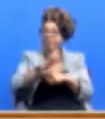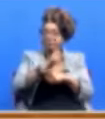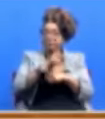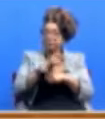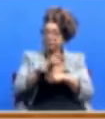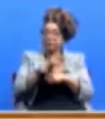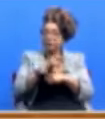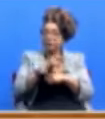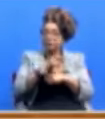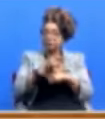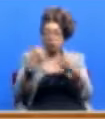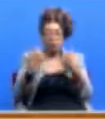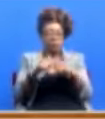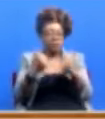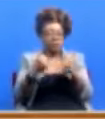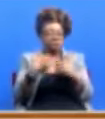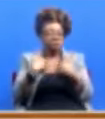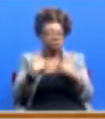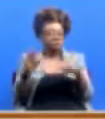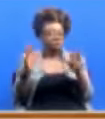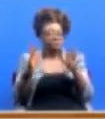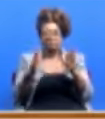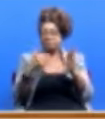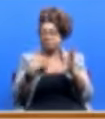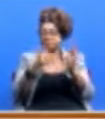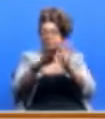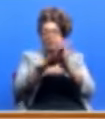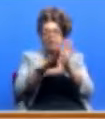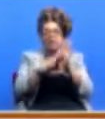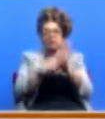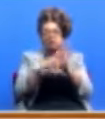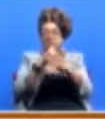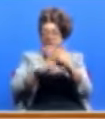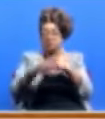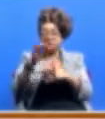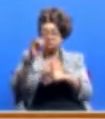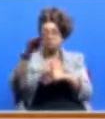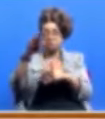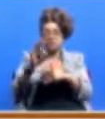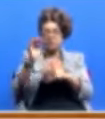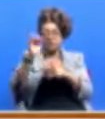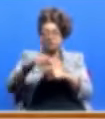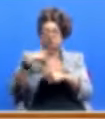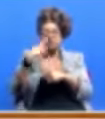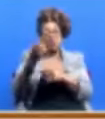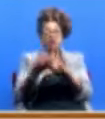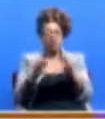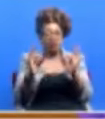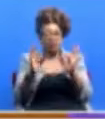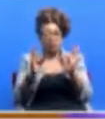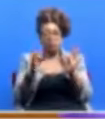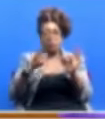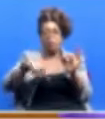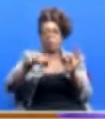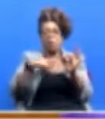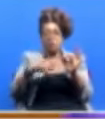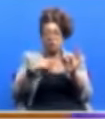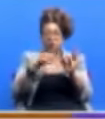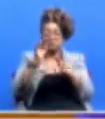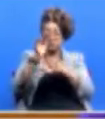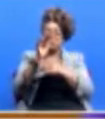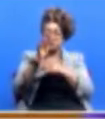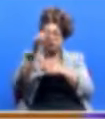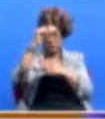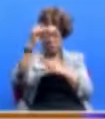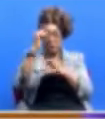in labor movement, we don't want to have any program with World Bank and IMF. I can tell you for free. And we are alerting government that if